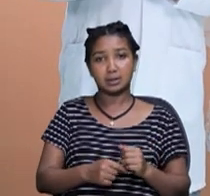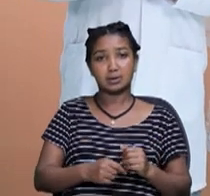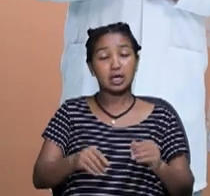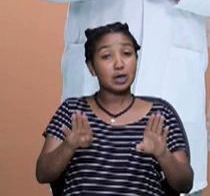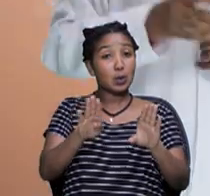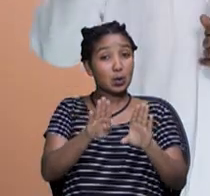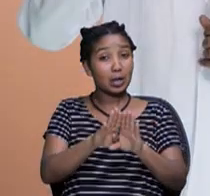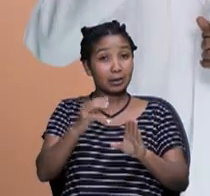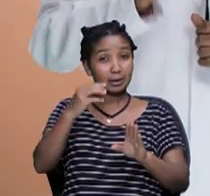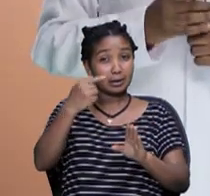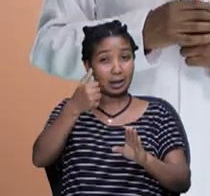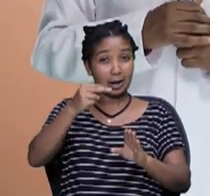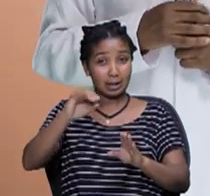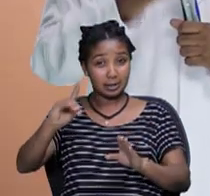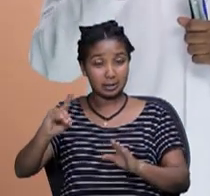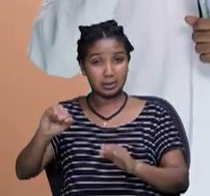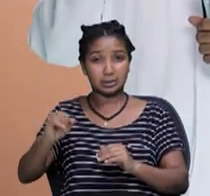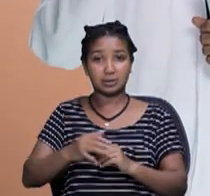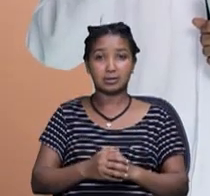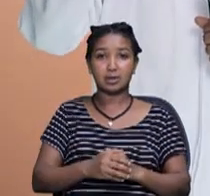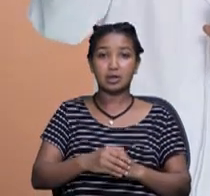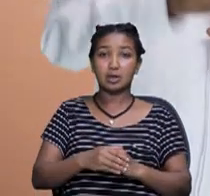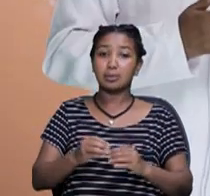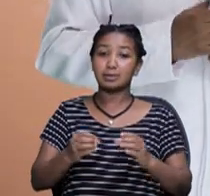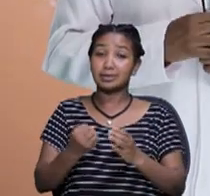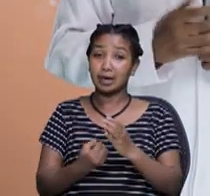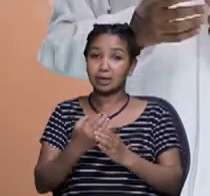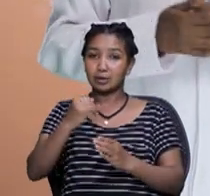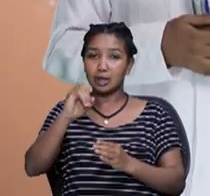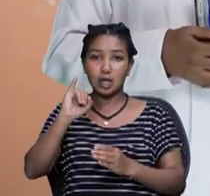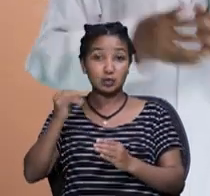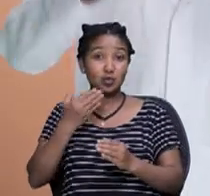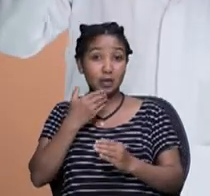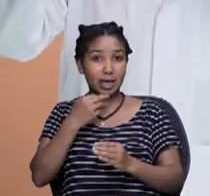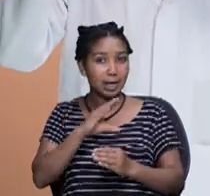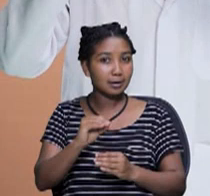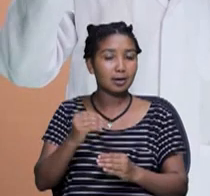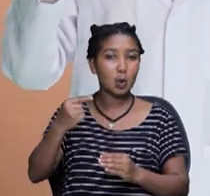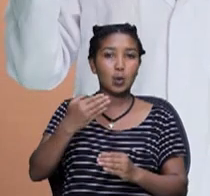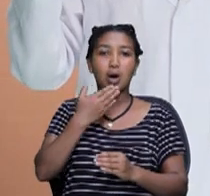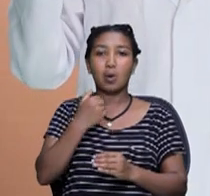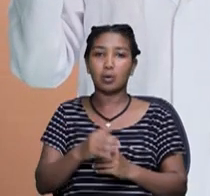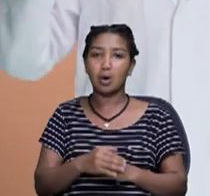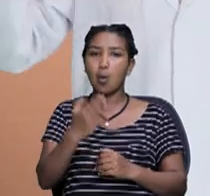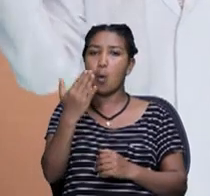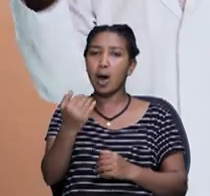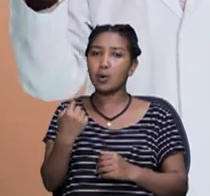endocrine gland, called pancreatic isolate, secrete insulin and glucagon. Why we call it insulin and glucagon